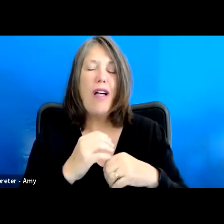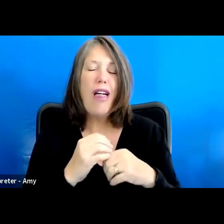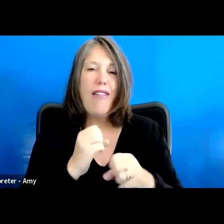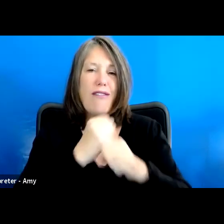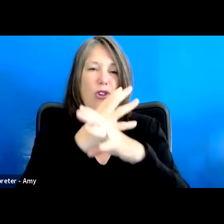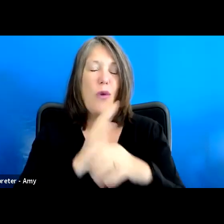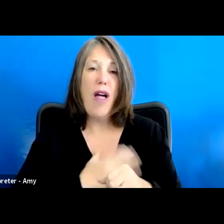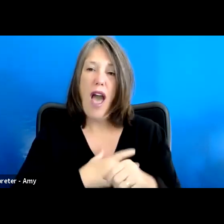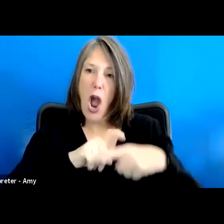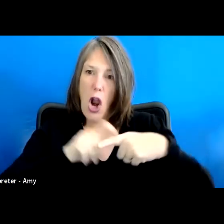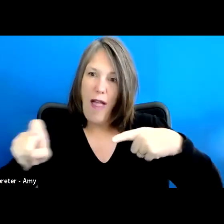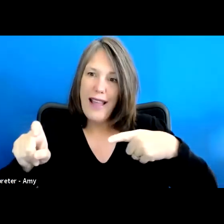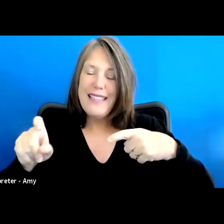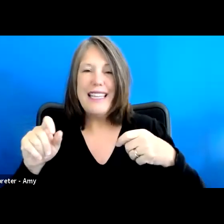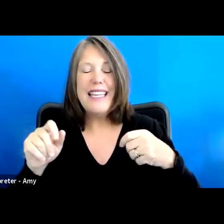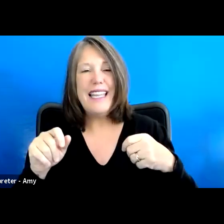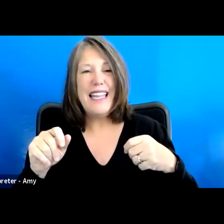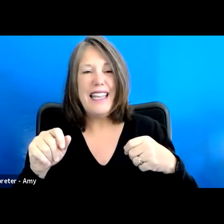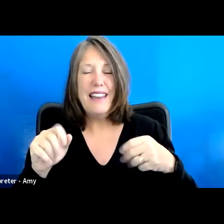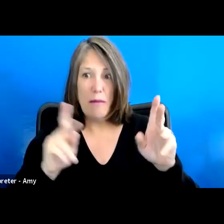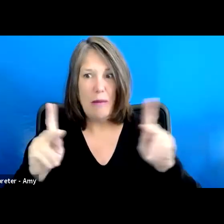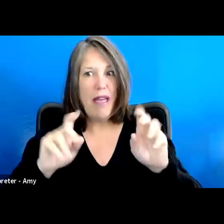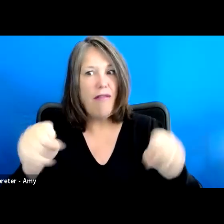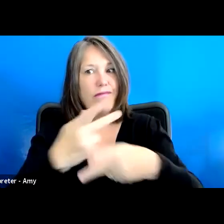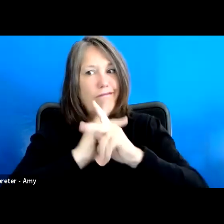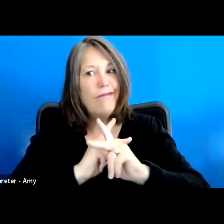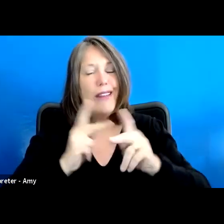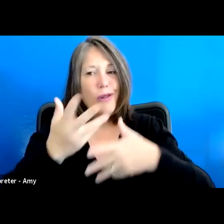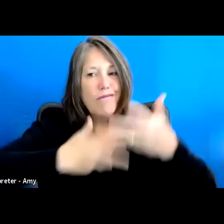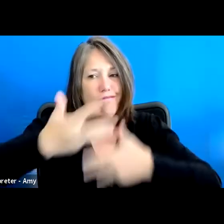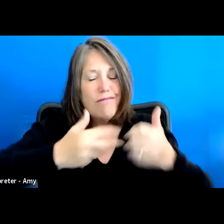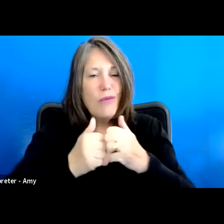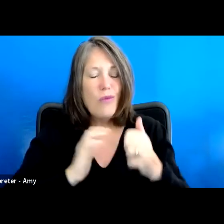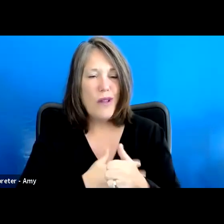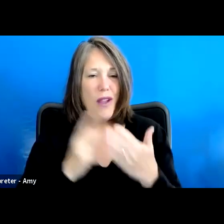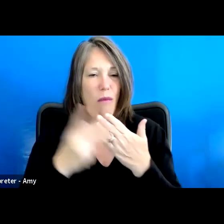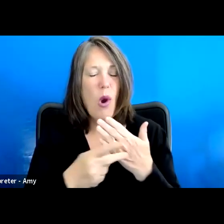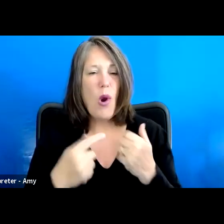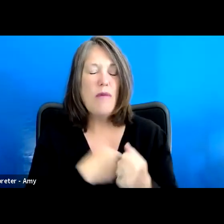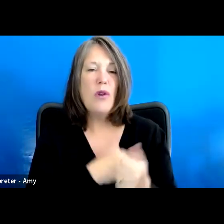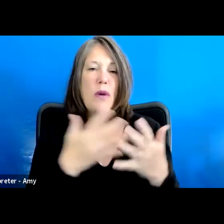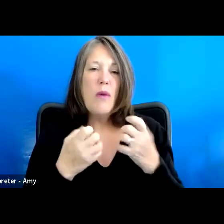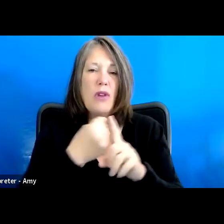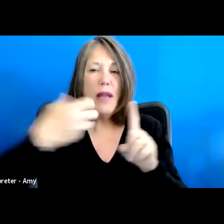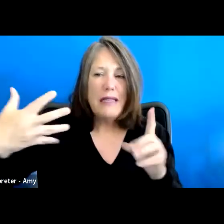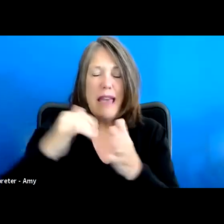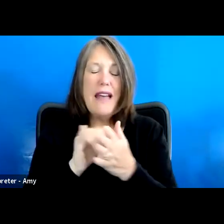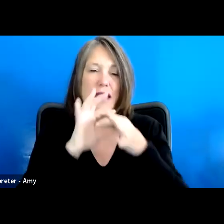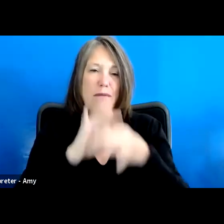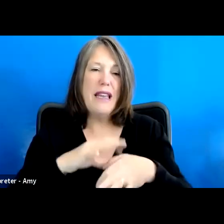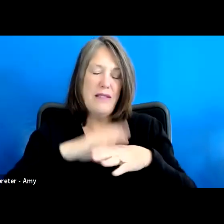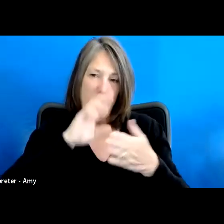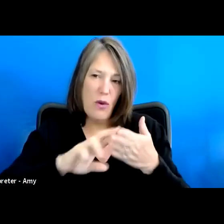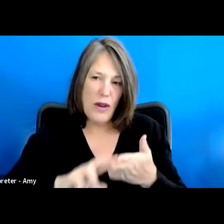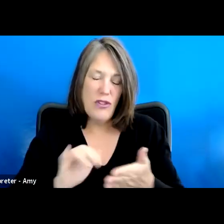closet has allowed folks to engage in our programming. So we are looking to expand this based upon the research